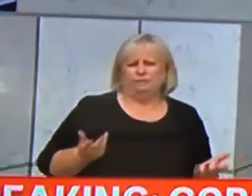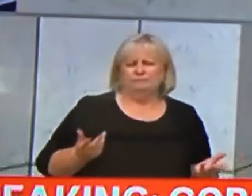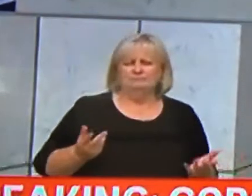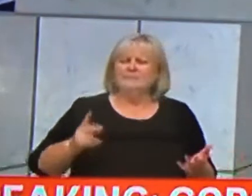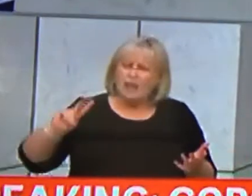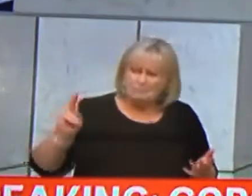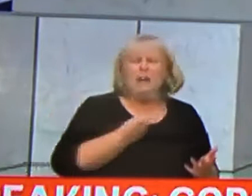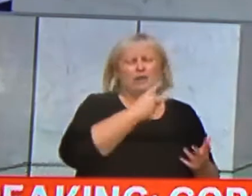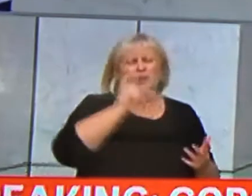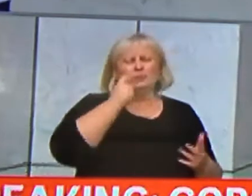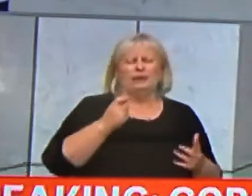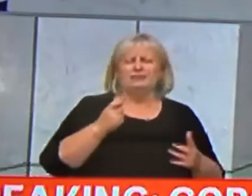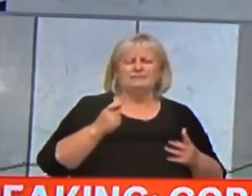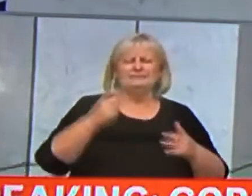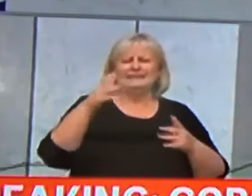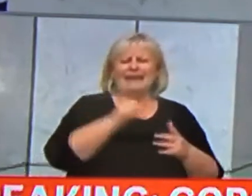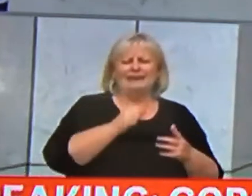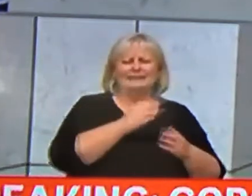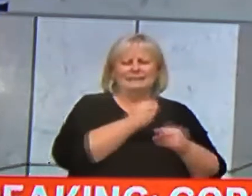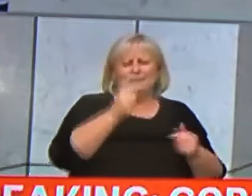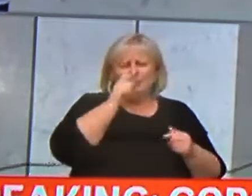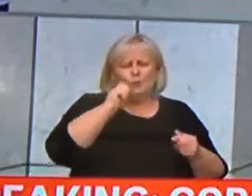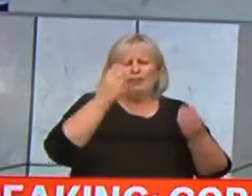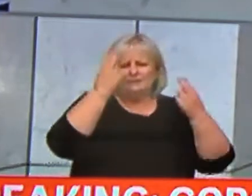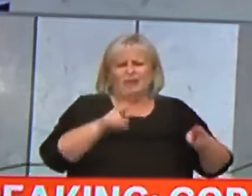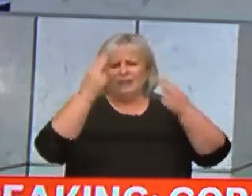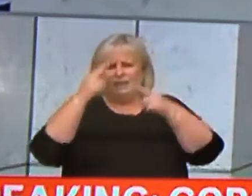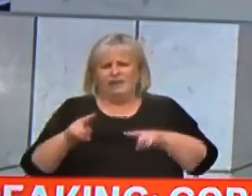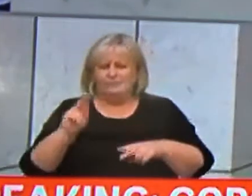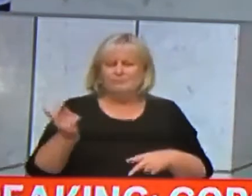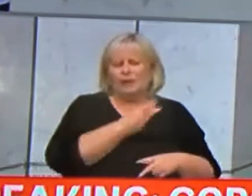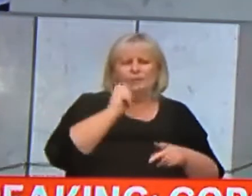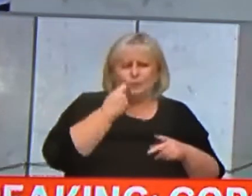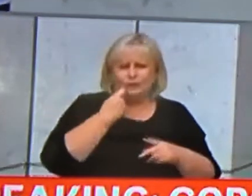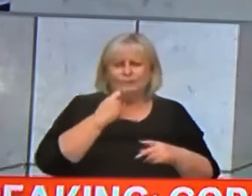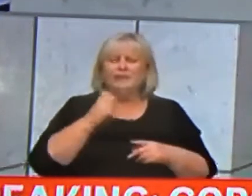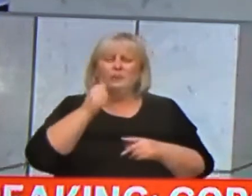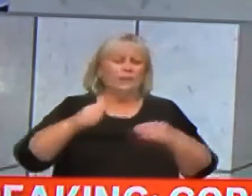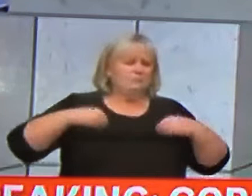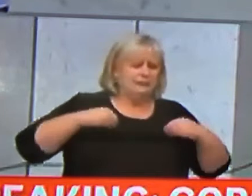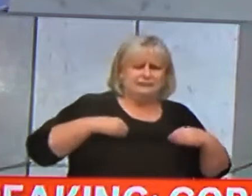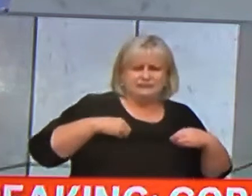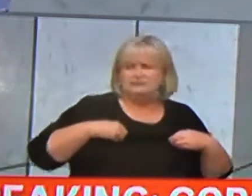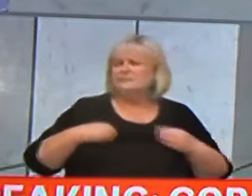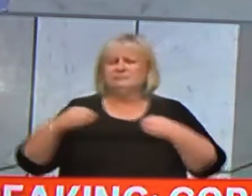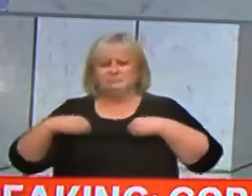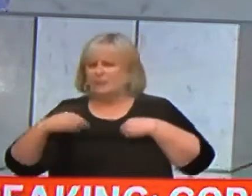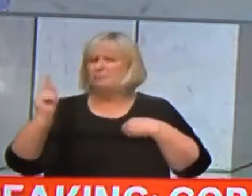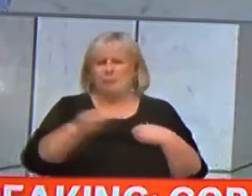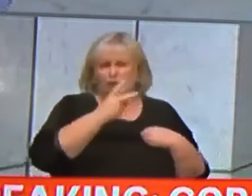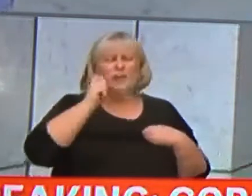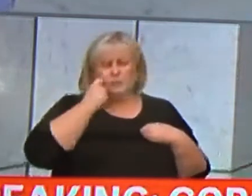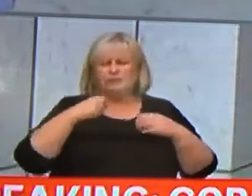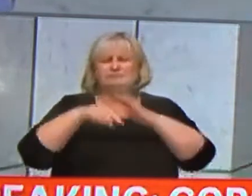lives. Both will take livelihoods. And it's incredibly important that we continue to focus